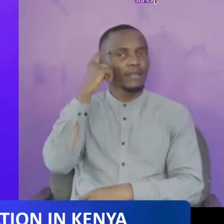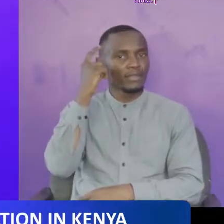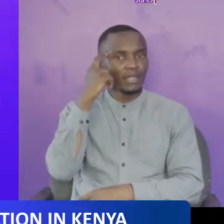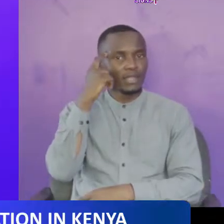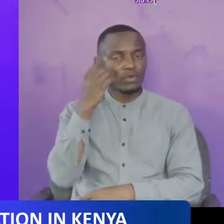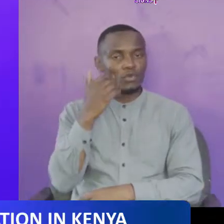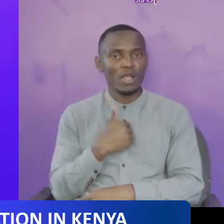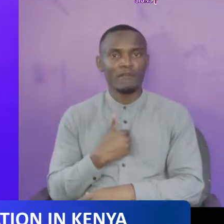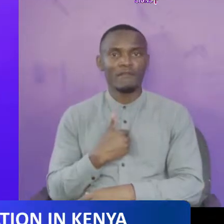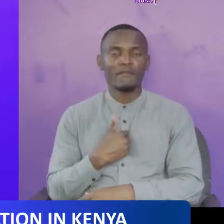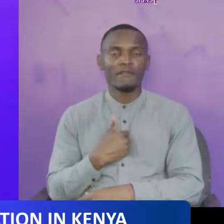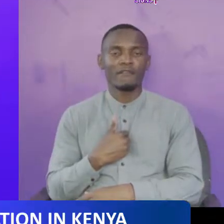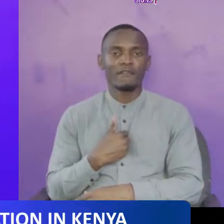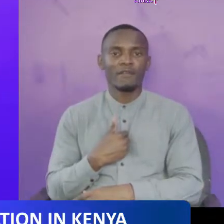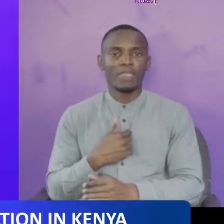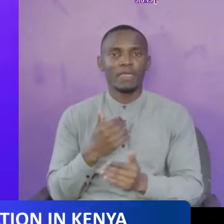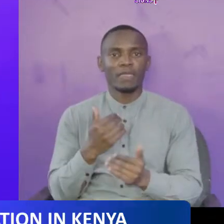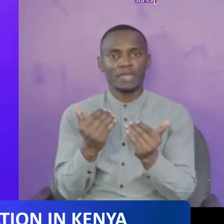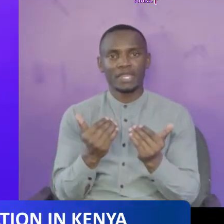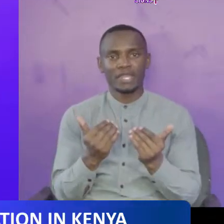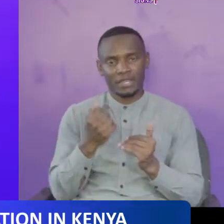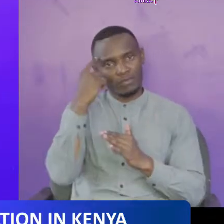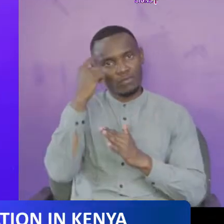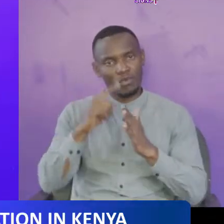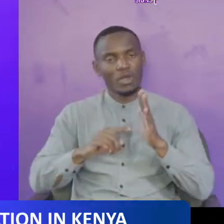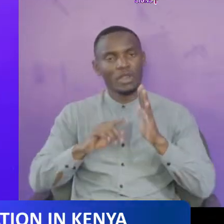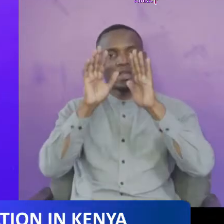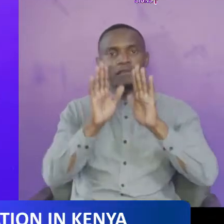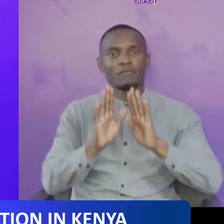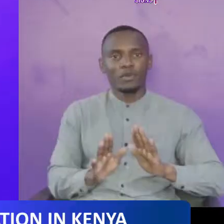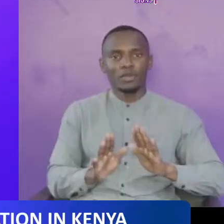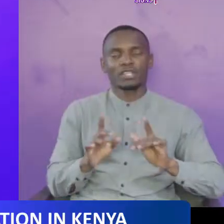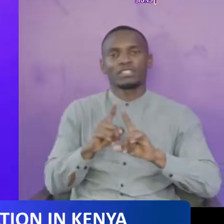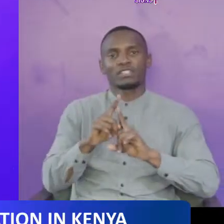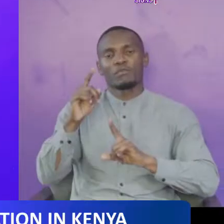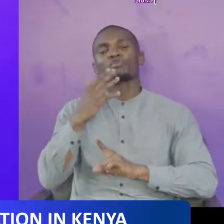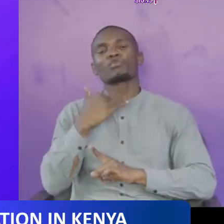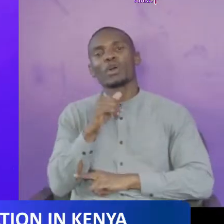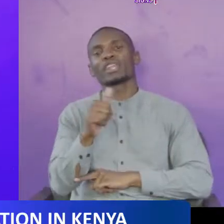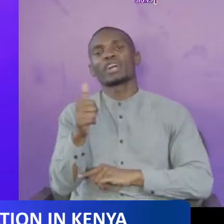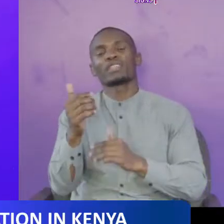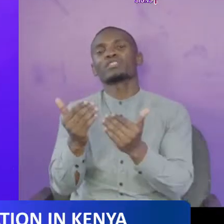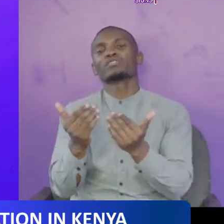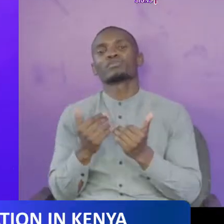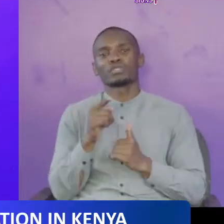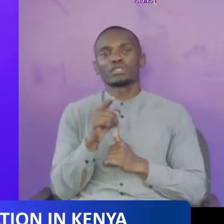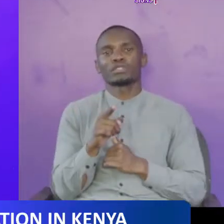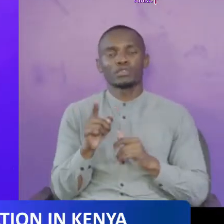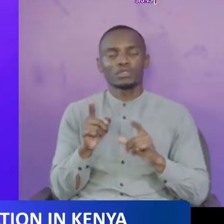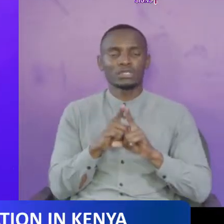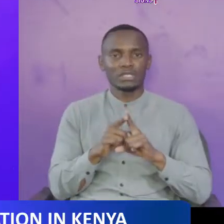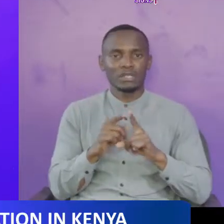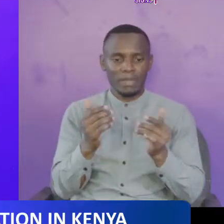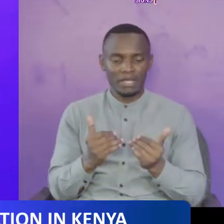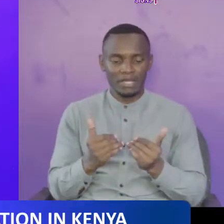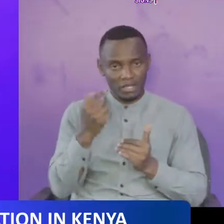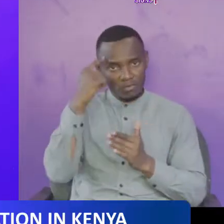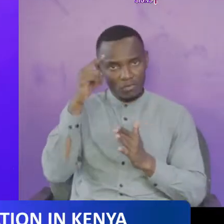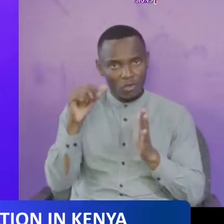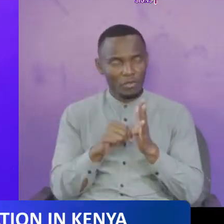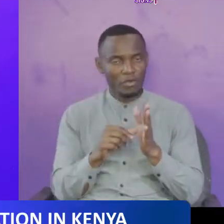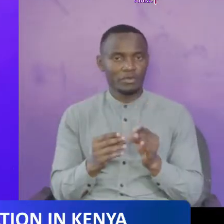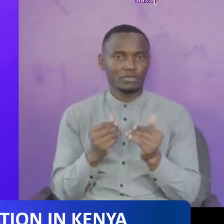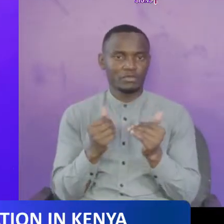that need for importance, that need to be needed, and that need to solve problems. And I would advise